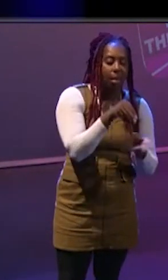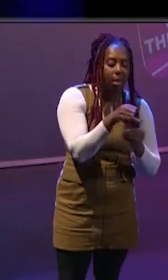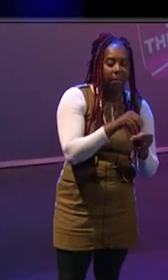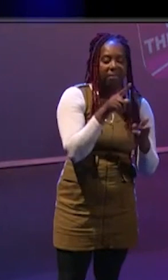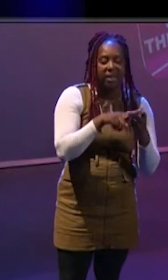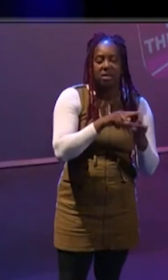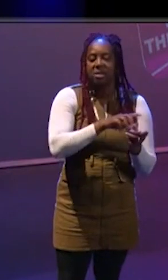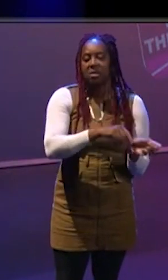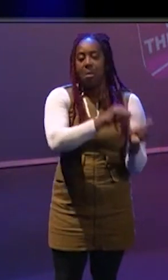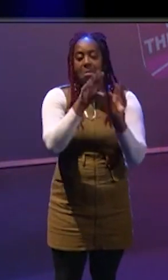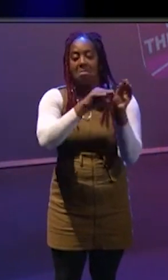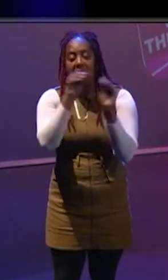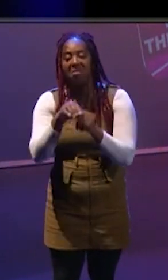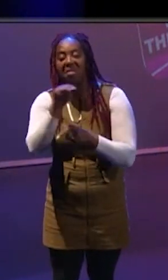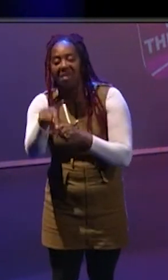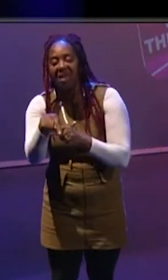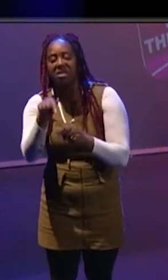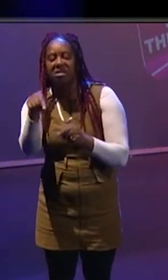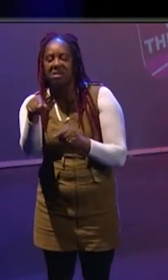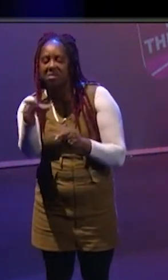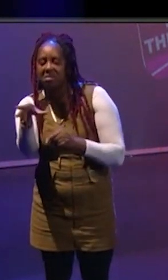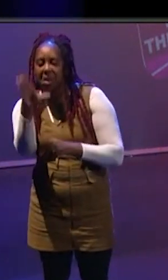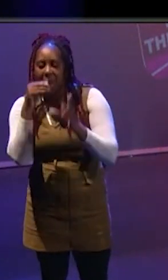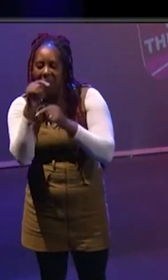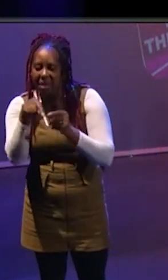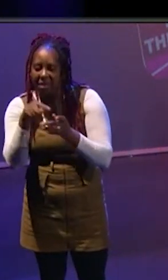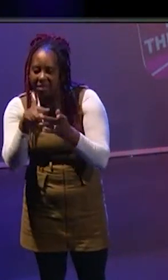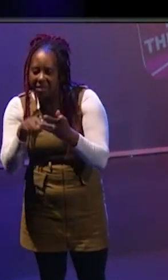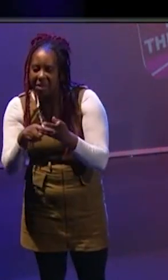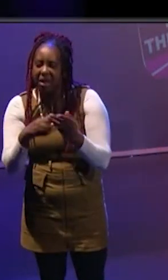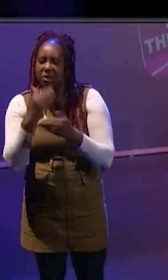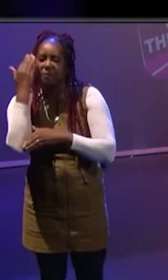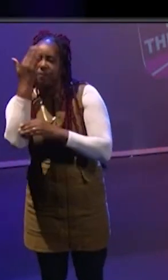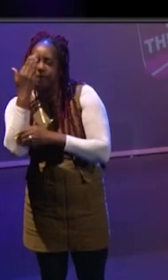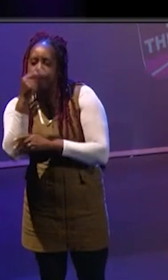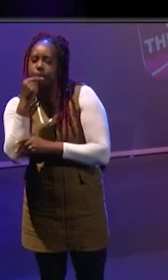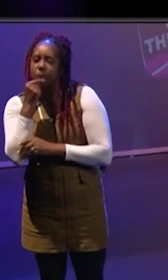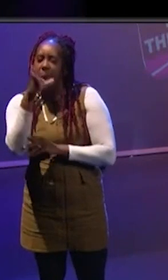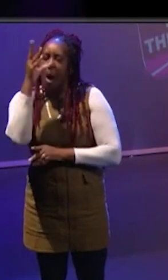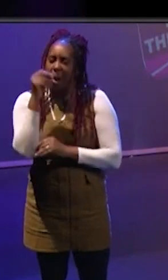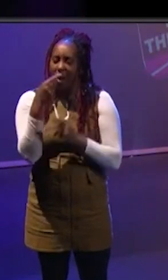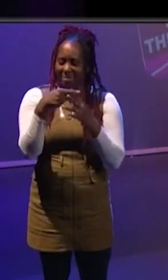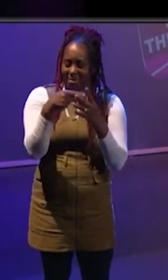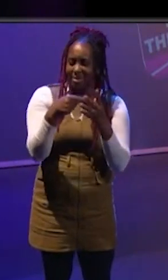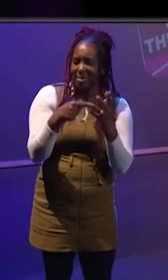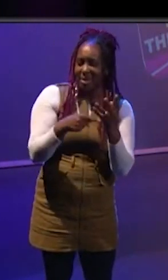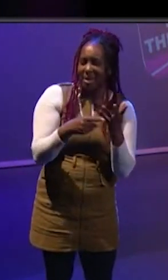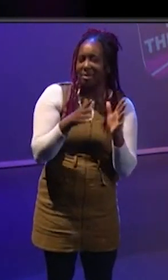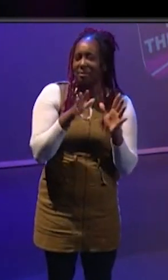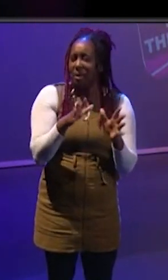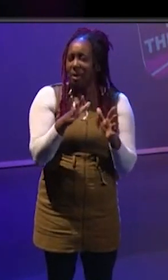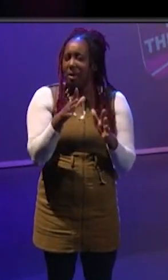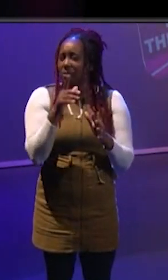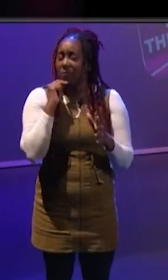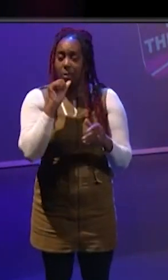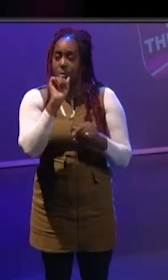I now just want to collate all of that together and reflect on what I do know and what I don't know. And I can tell you now that, like, you'll do that